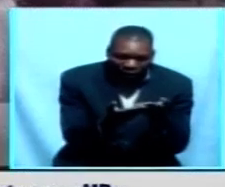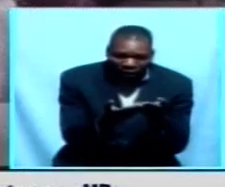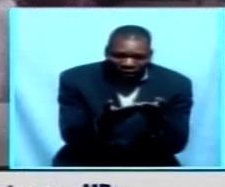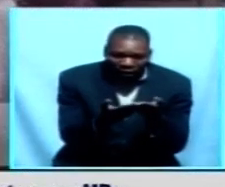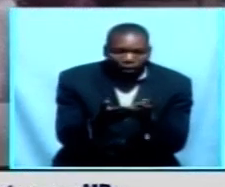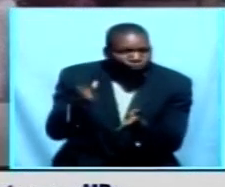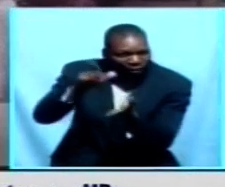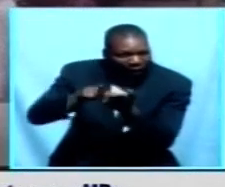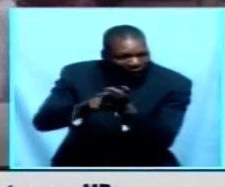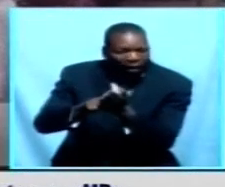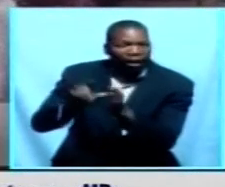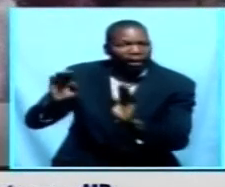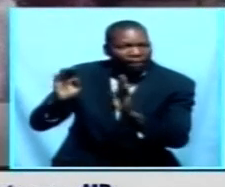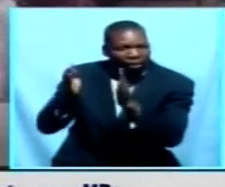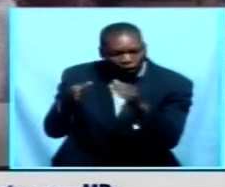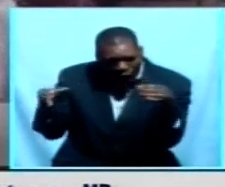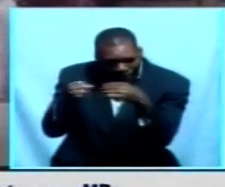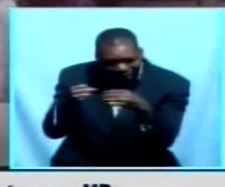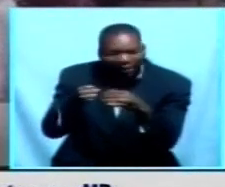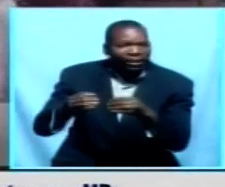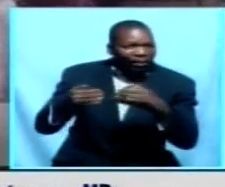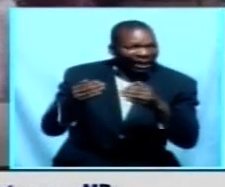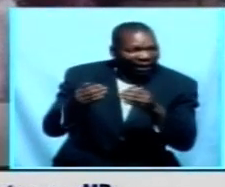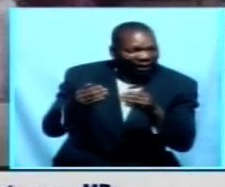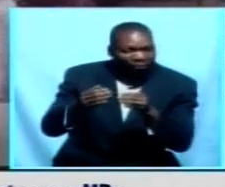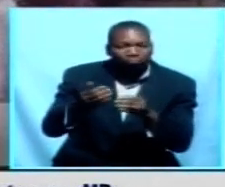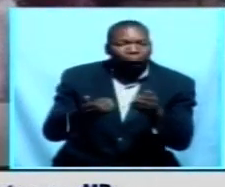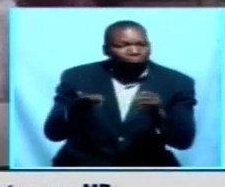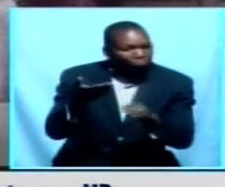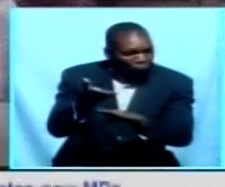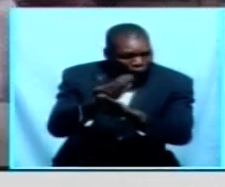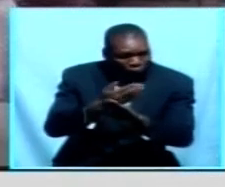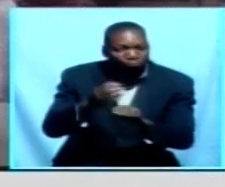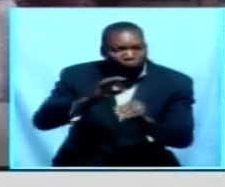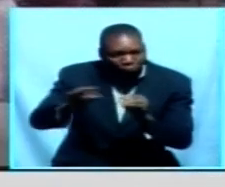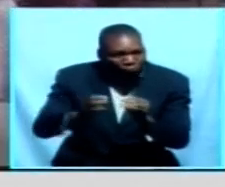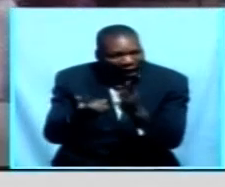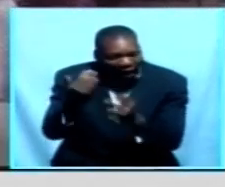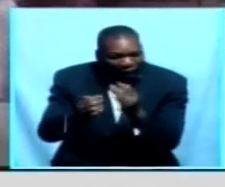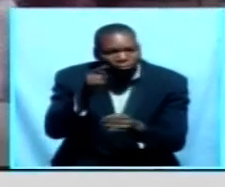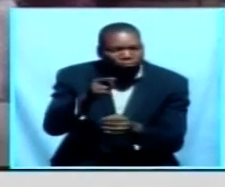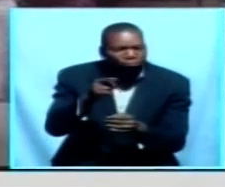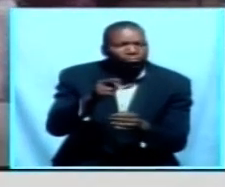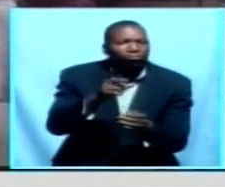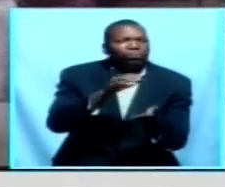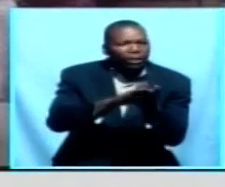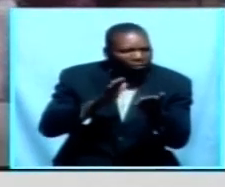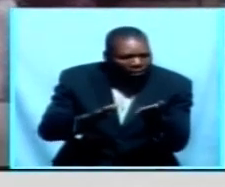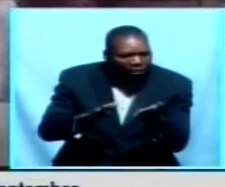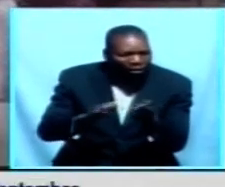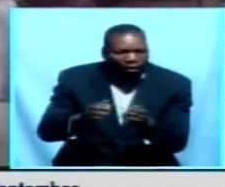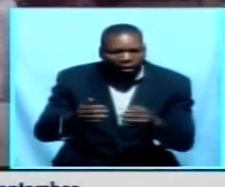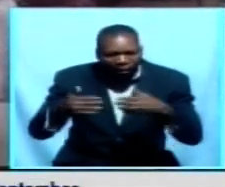in Lusaka's Bauleni compound that has been gutted, President Lungu said he is convinced that the move to burn the market is